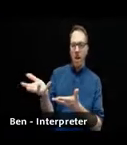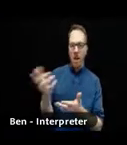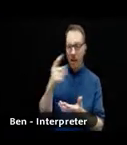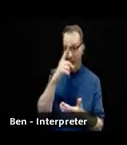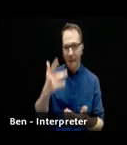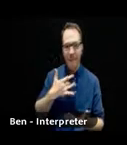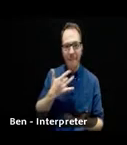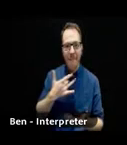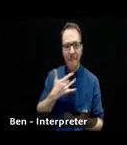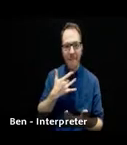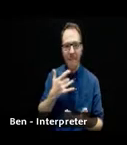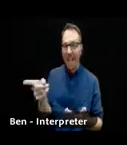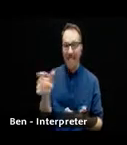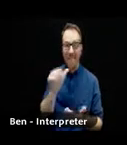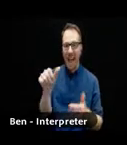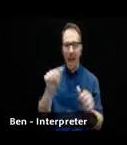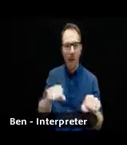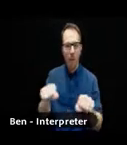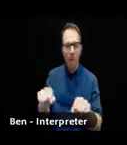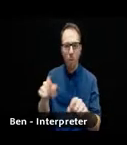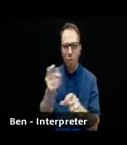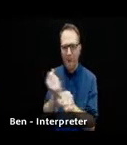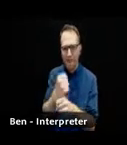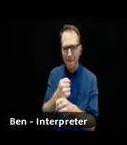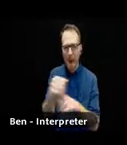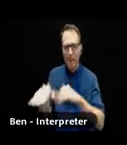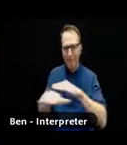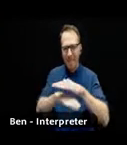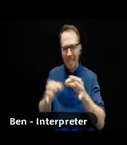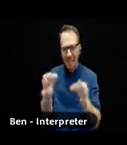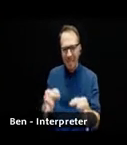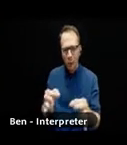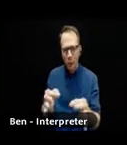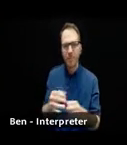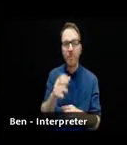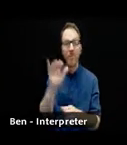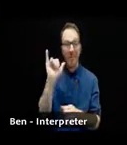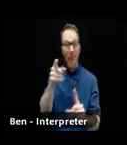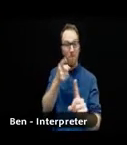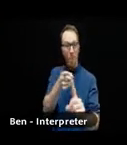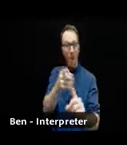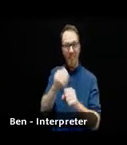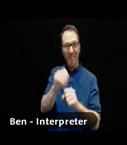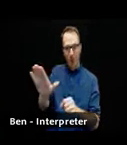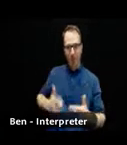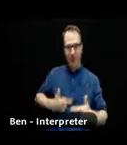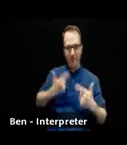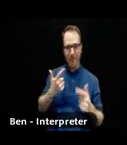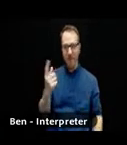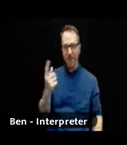very incapable of making basic decisions sometimes at that point in their lives, right?